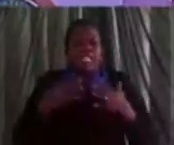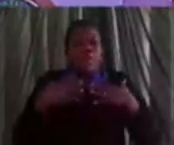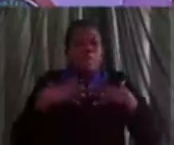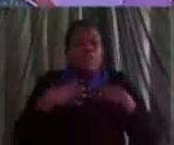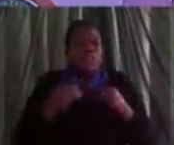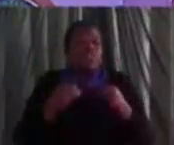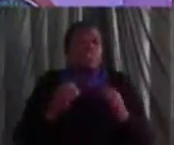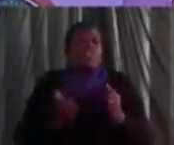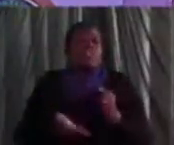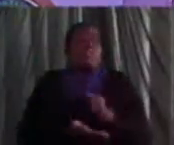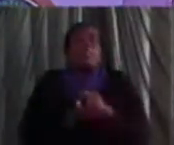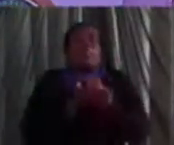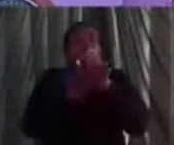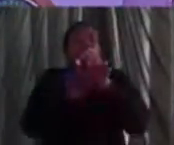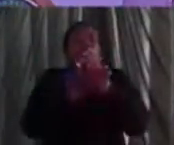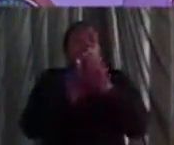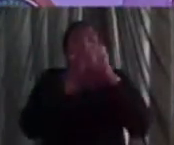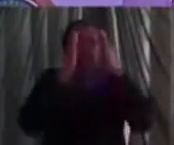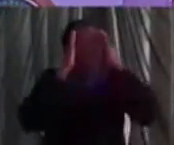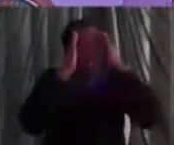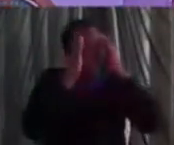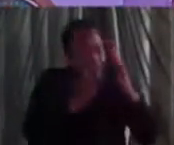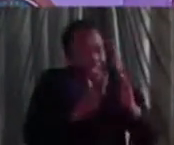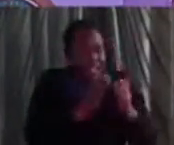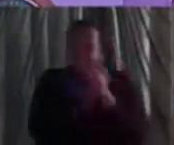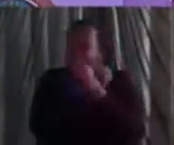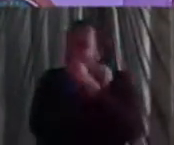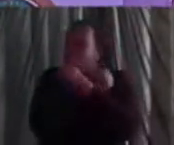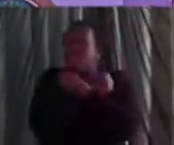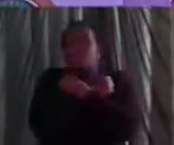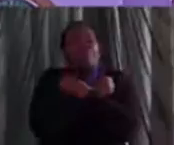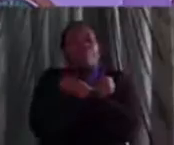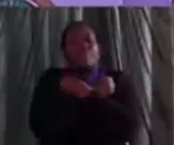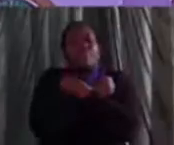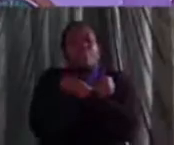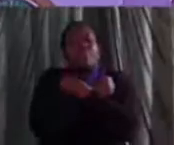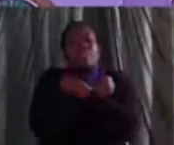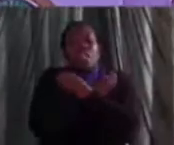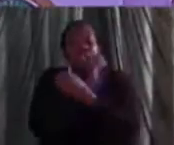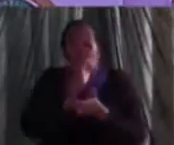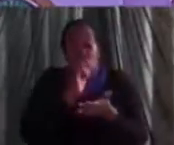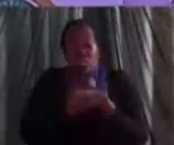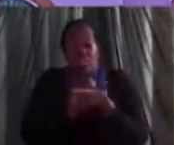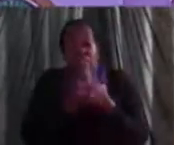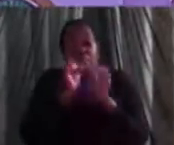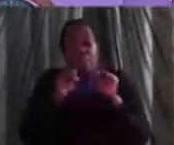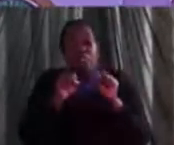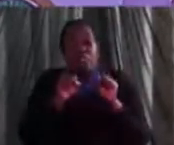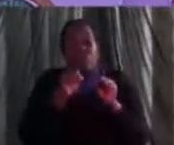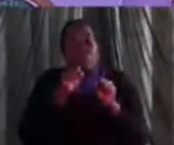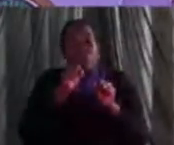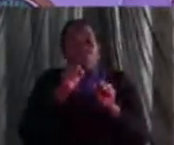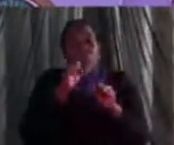support, a concern, love, so that we get home. Number two,